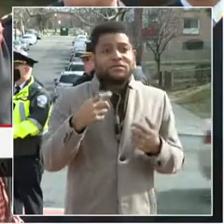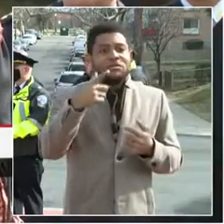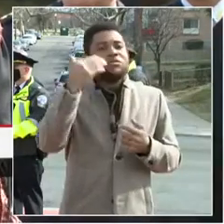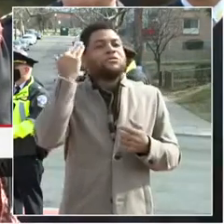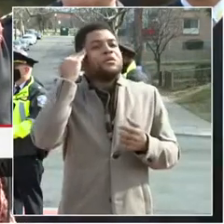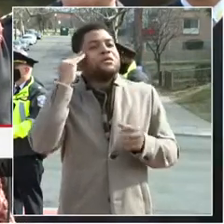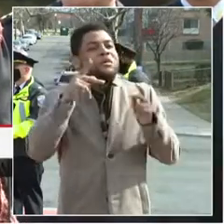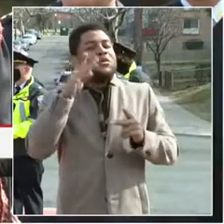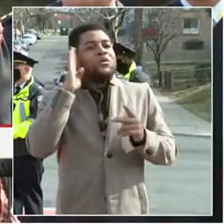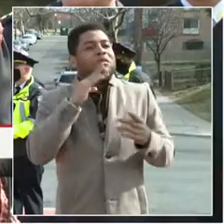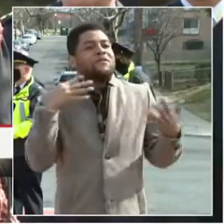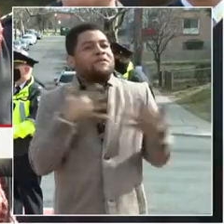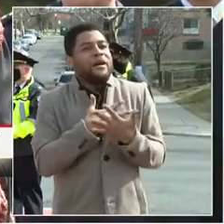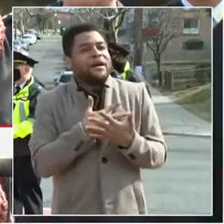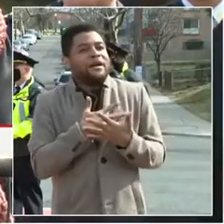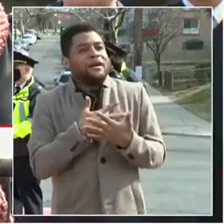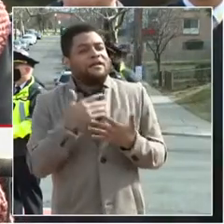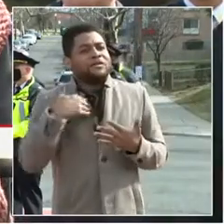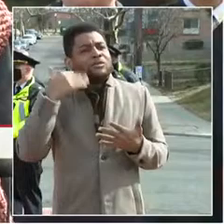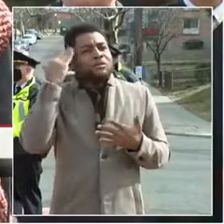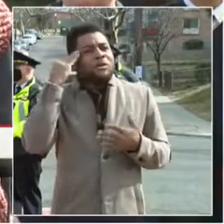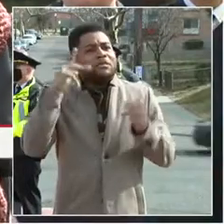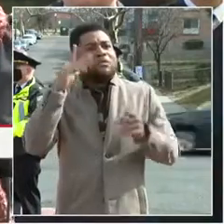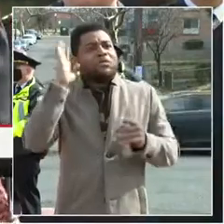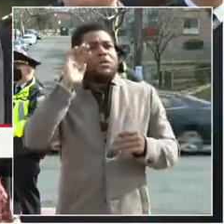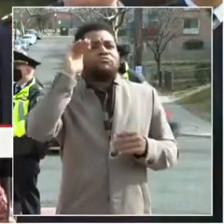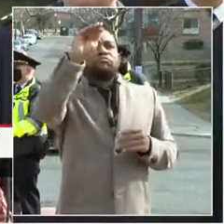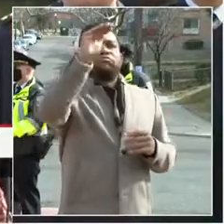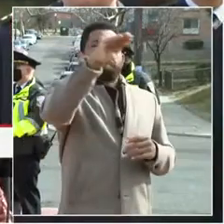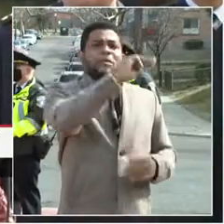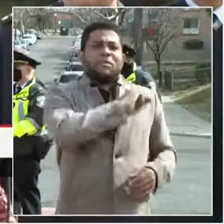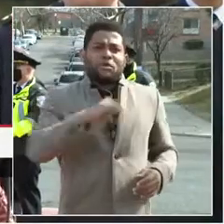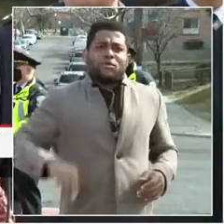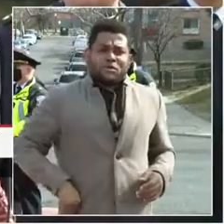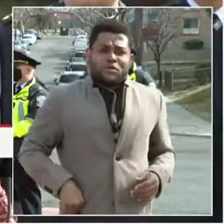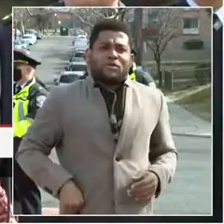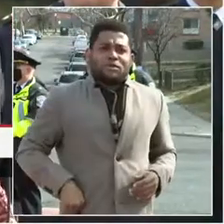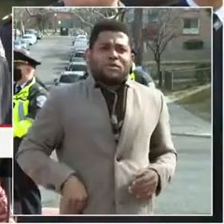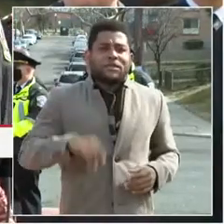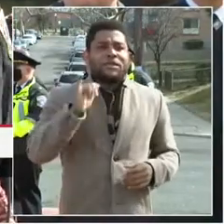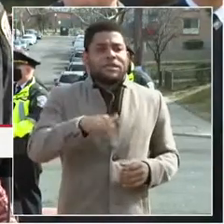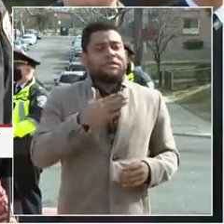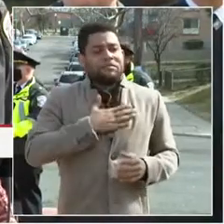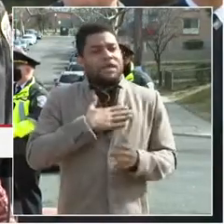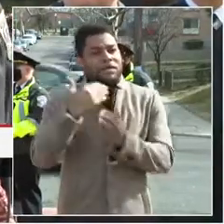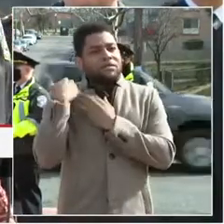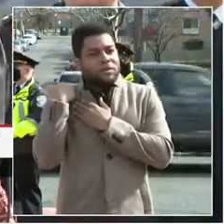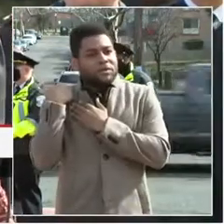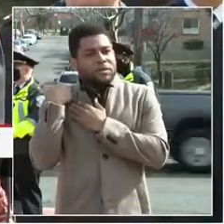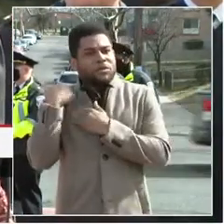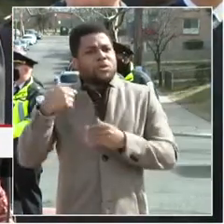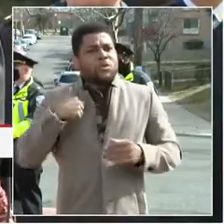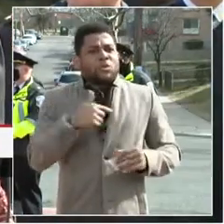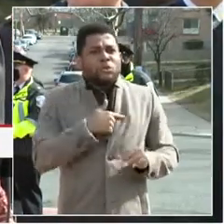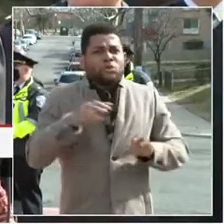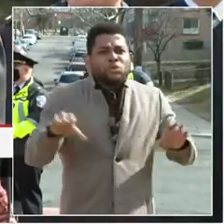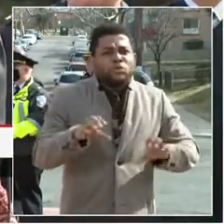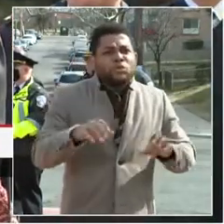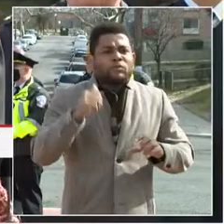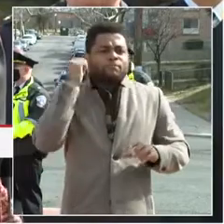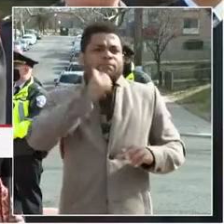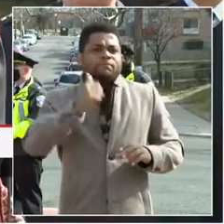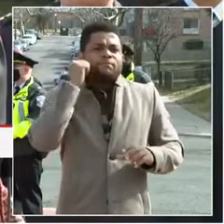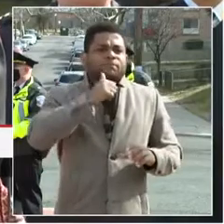And that's my job, and that's what we have spent every single day in months working to do.